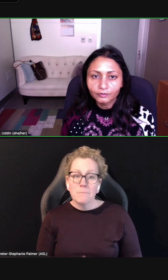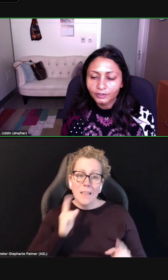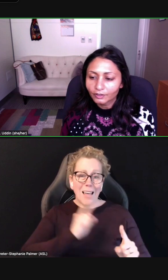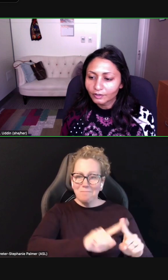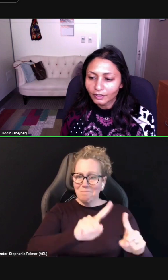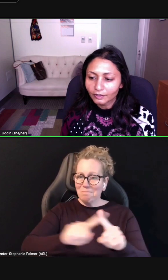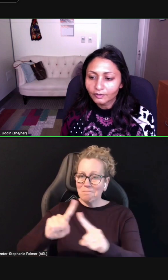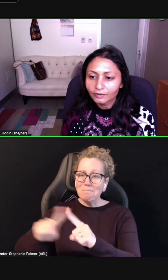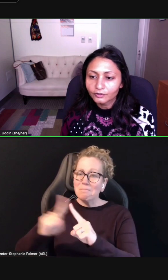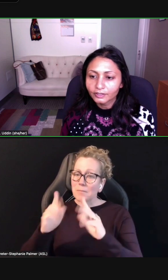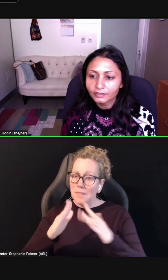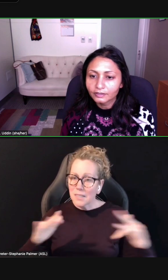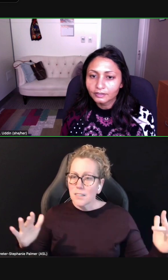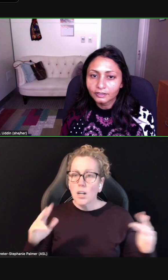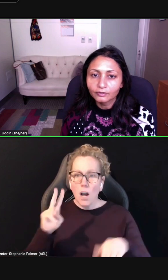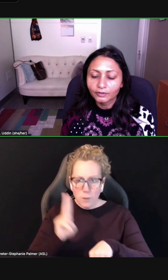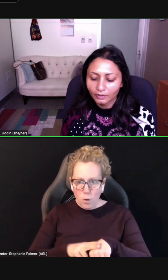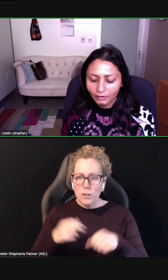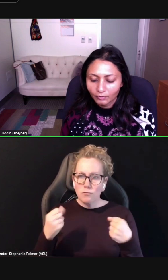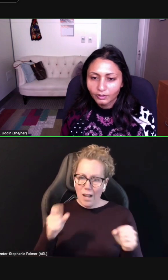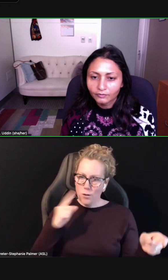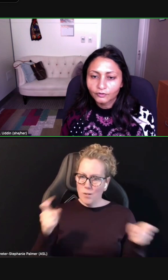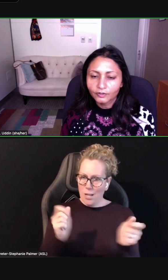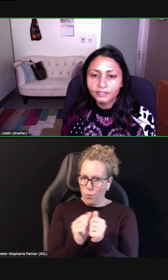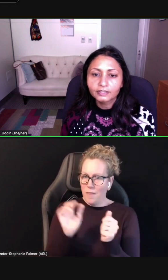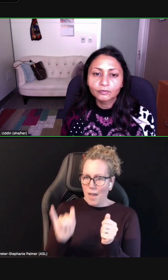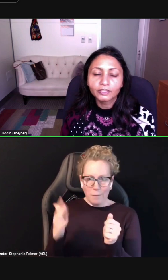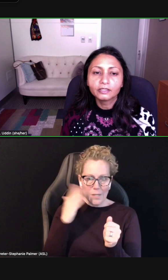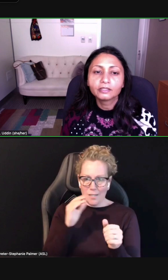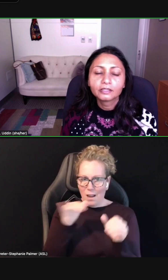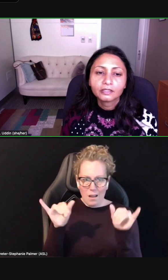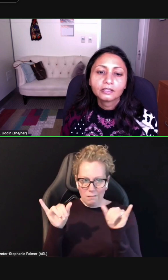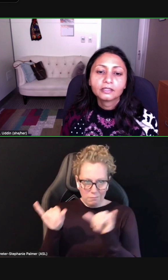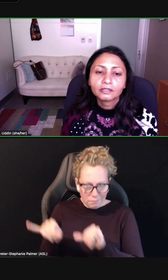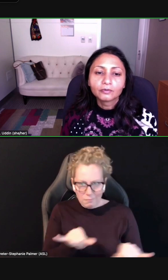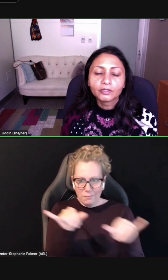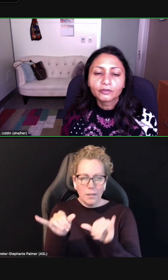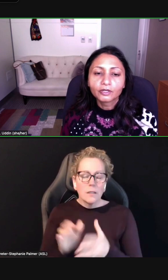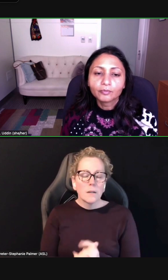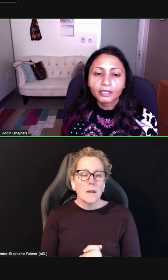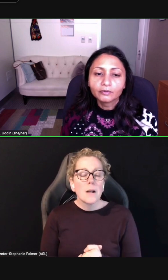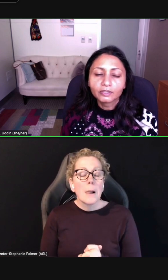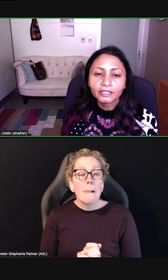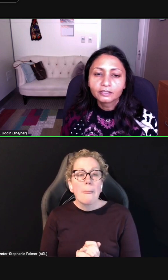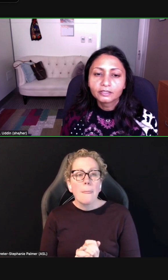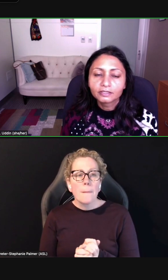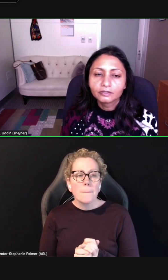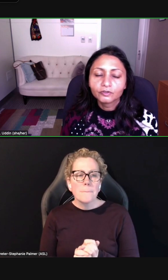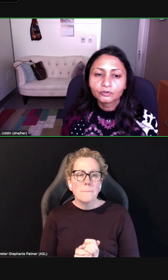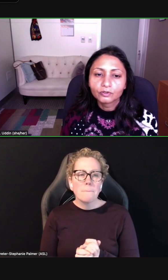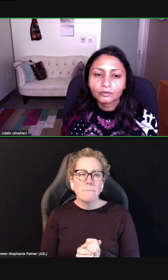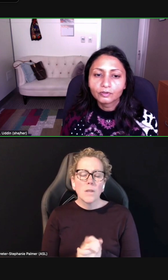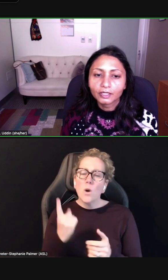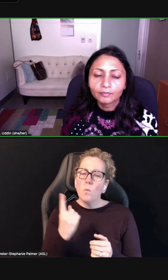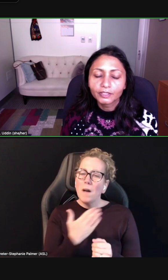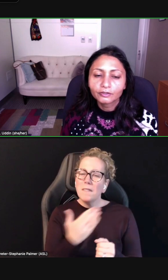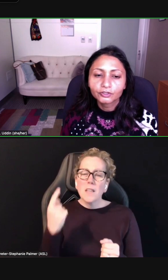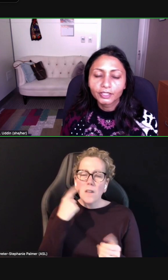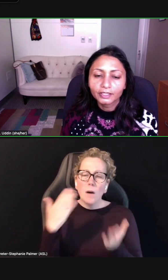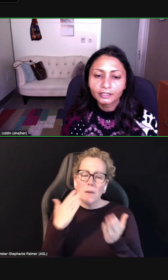course, we all are trying to deal with. One of the things that we thought might relate to this